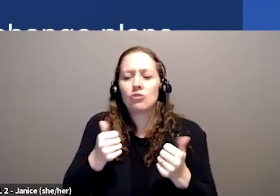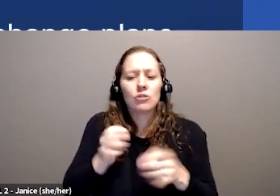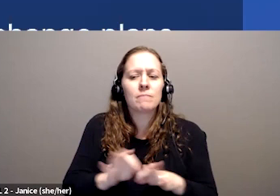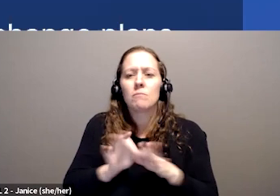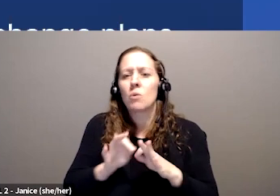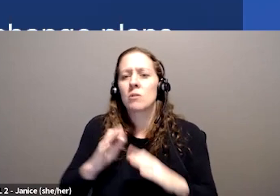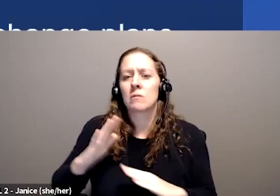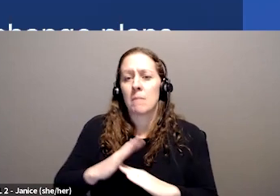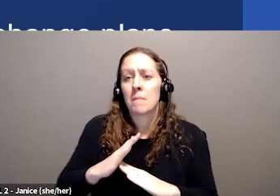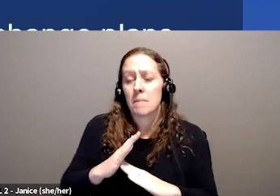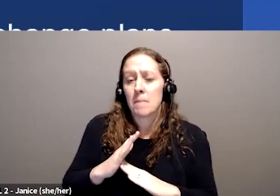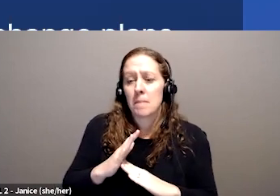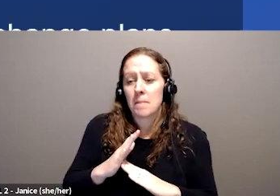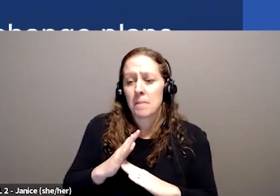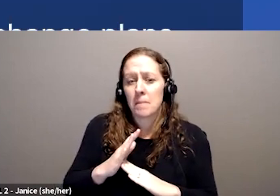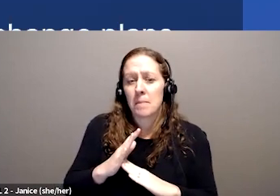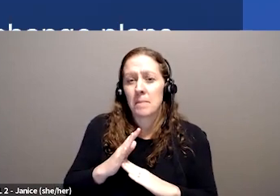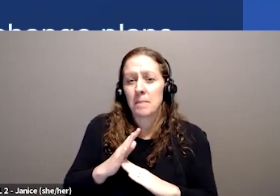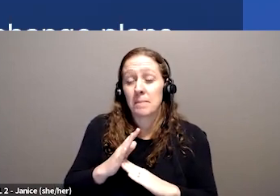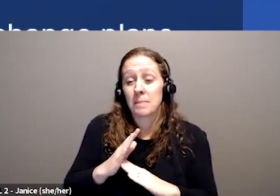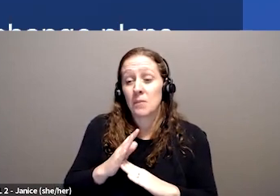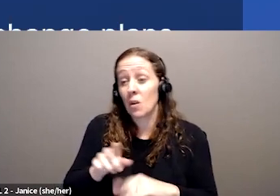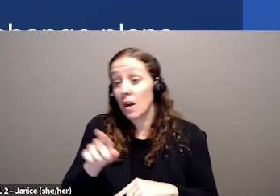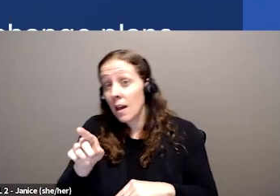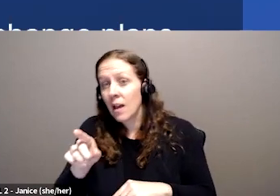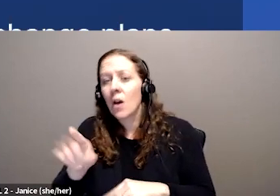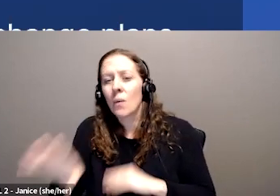function, and we can capture it in our discussion.